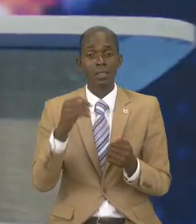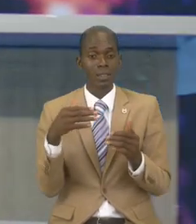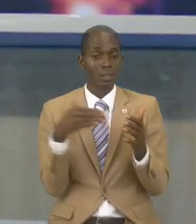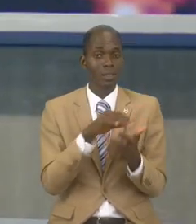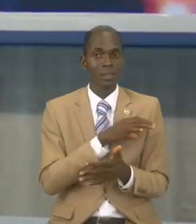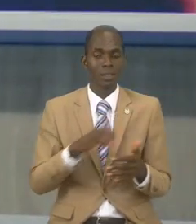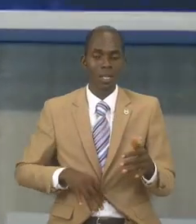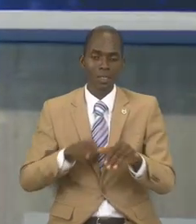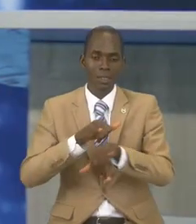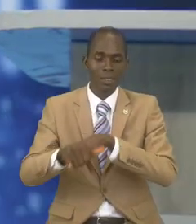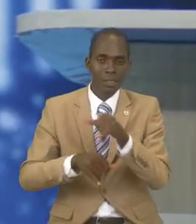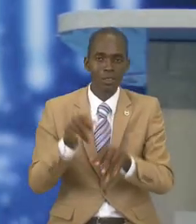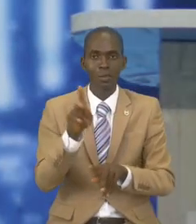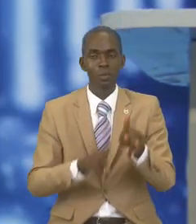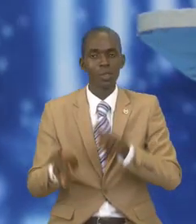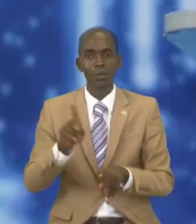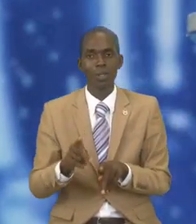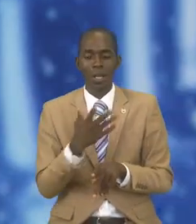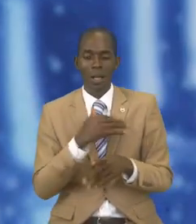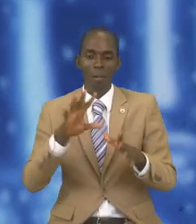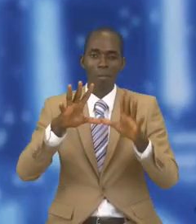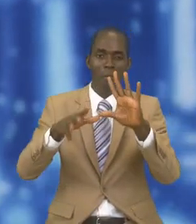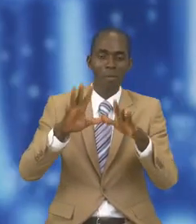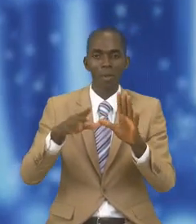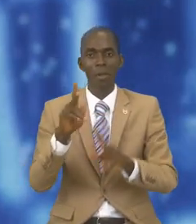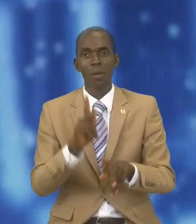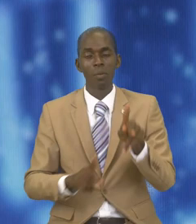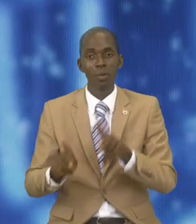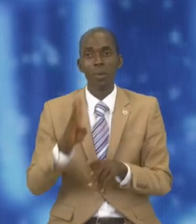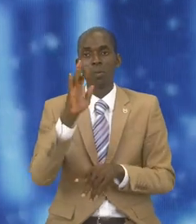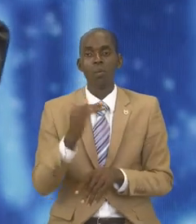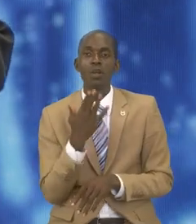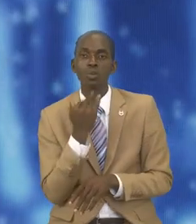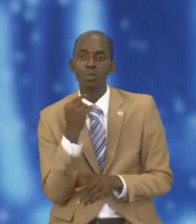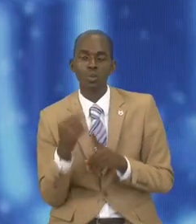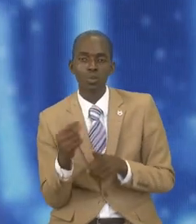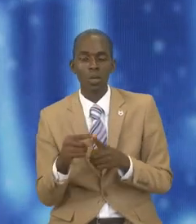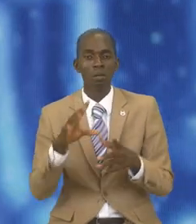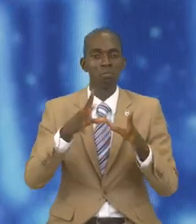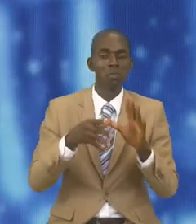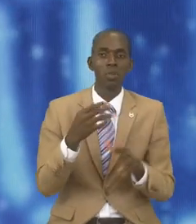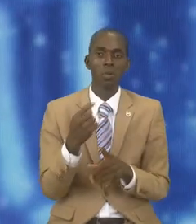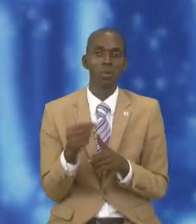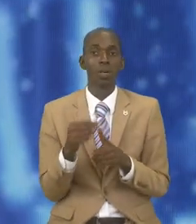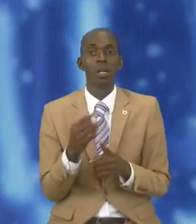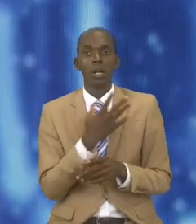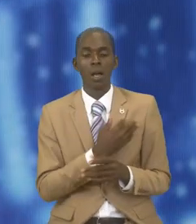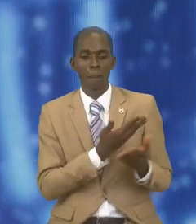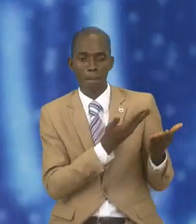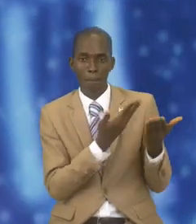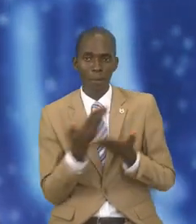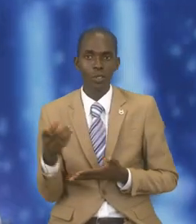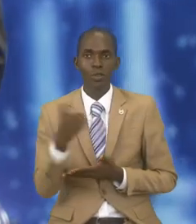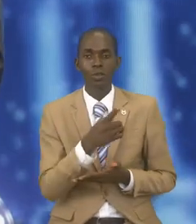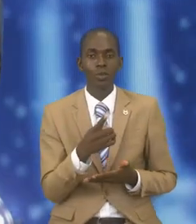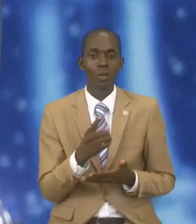jewels people. That's how he cajoles people, by flattery and flattery and flattery. And he brings you up so